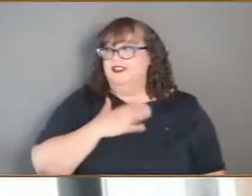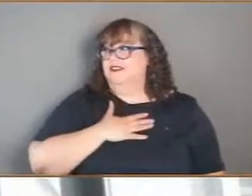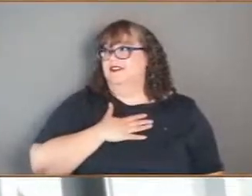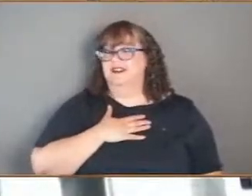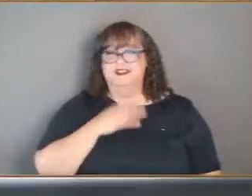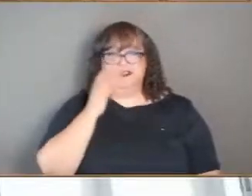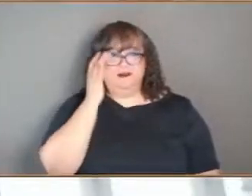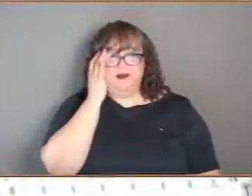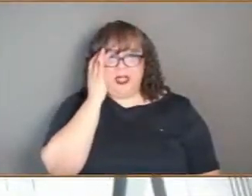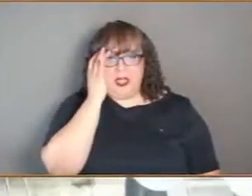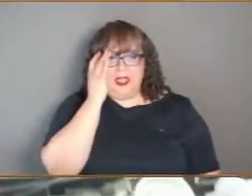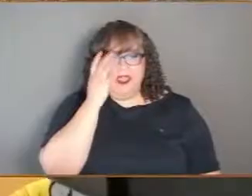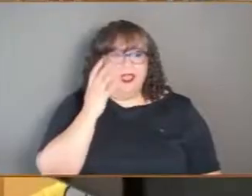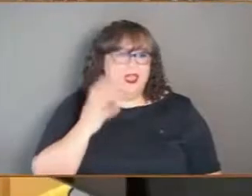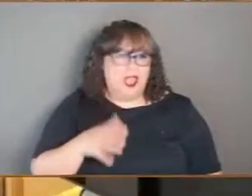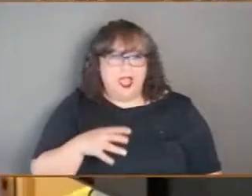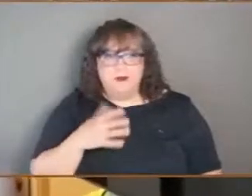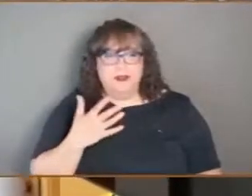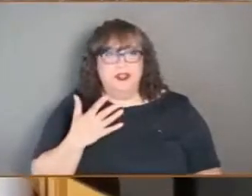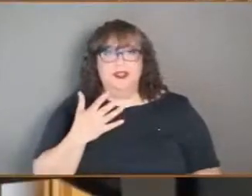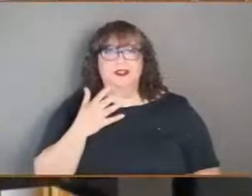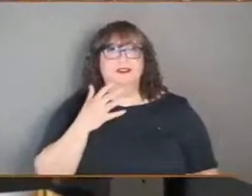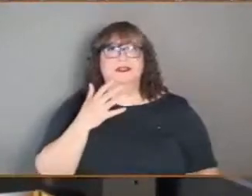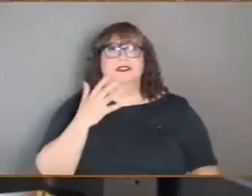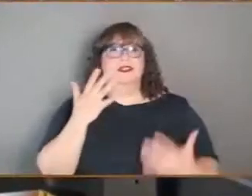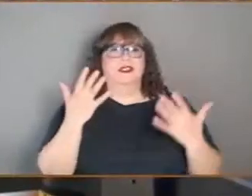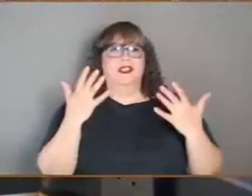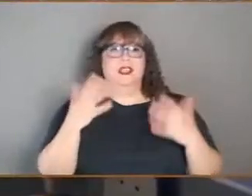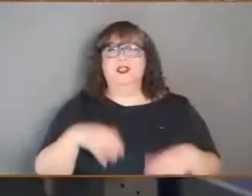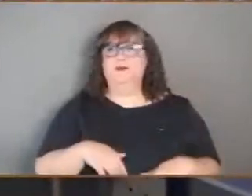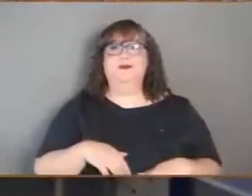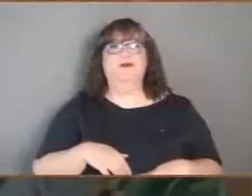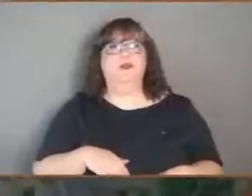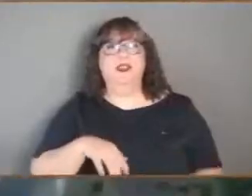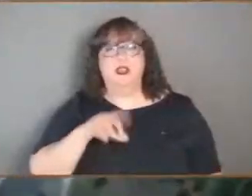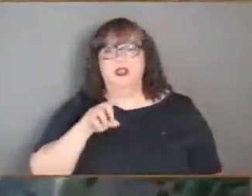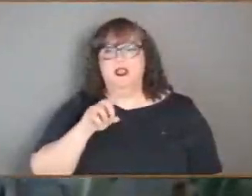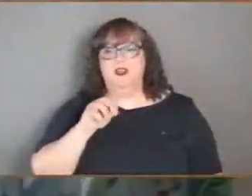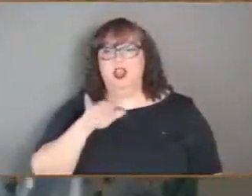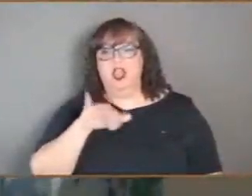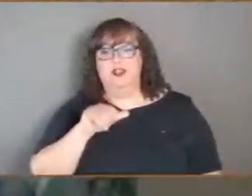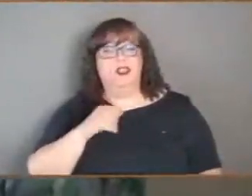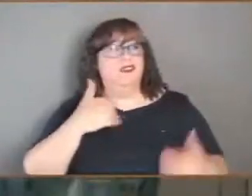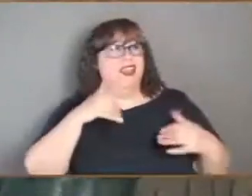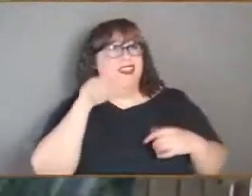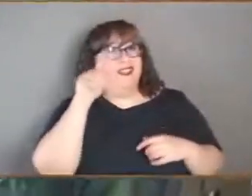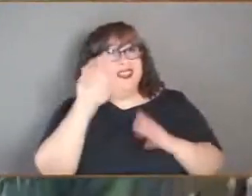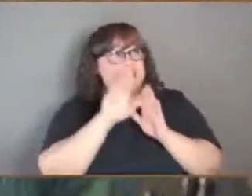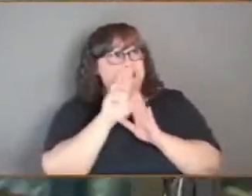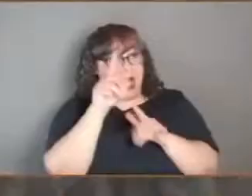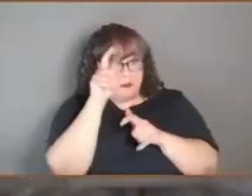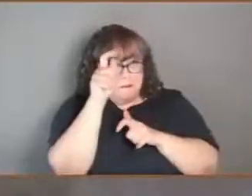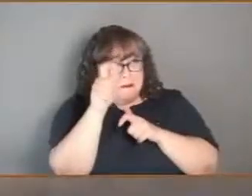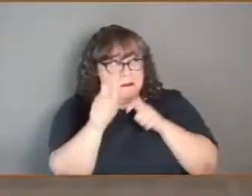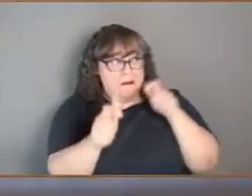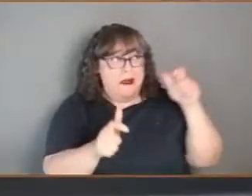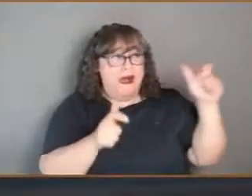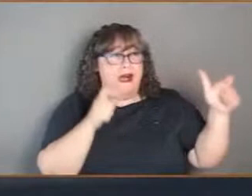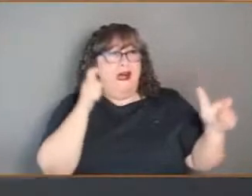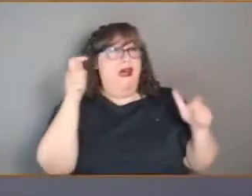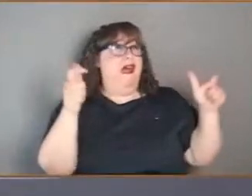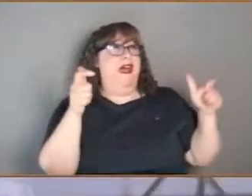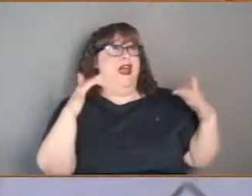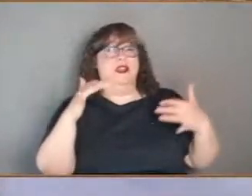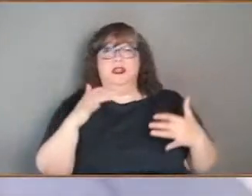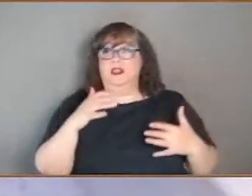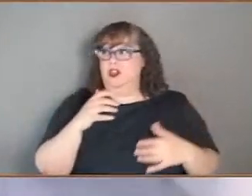I mean, isn't that just a cool? I mean, this rocket is massive. Yep. Yeah, the scale of it. I mean,